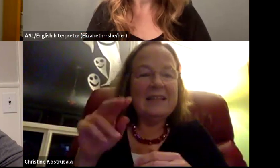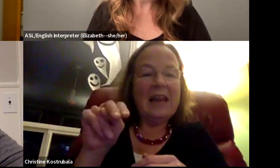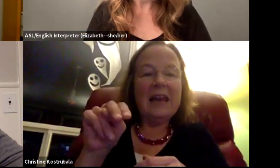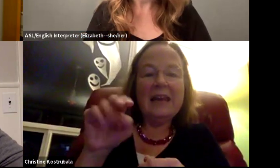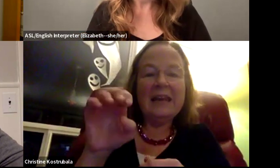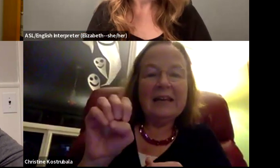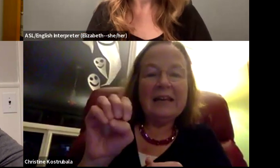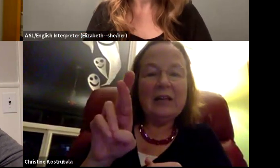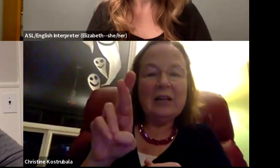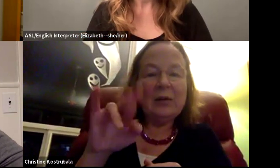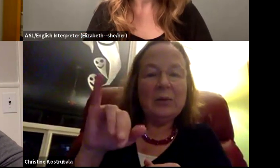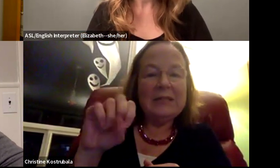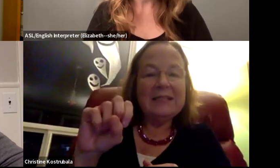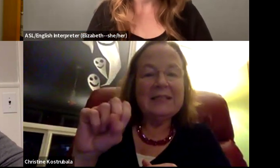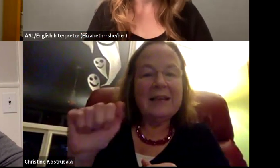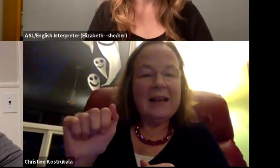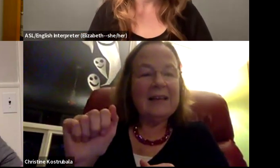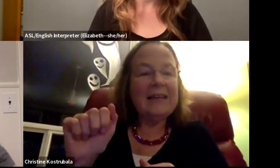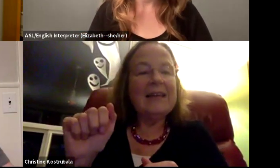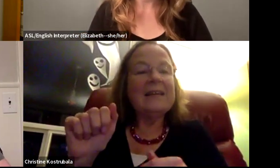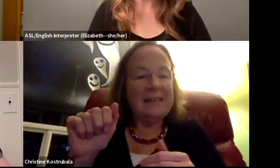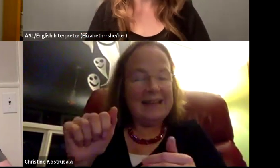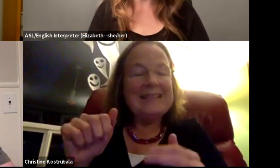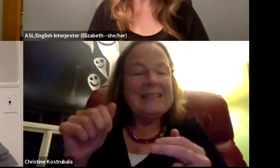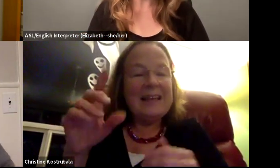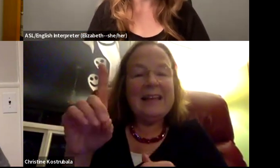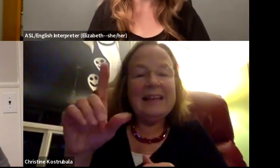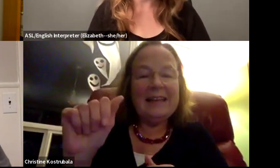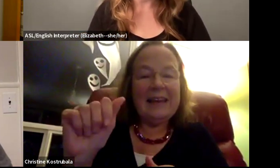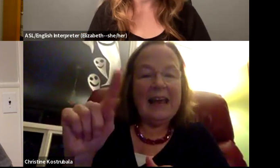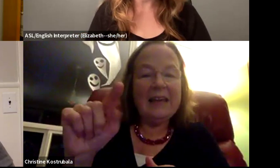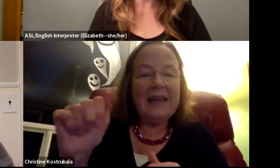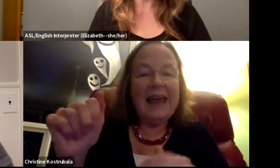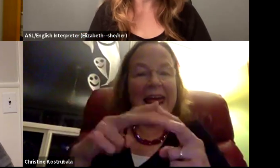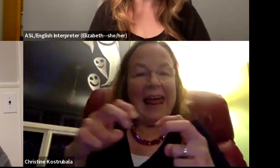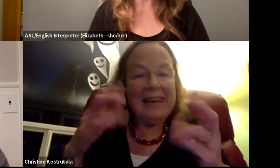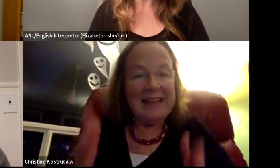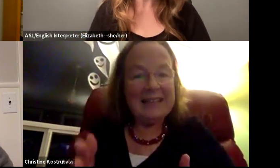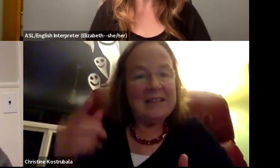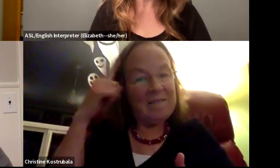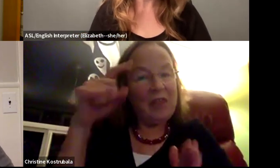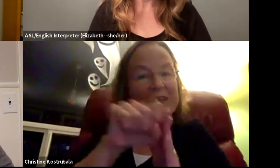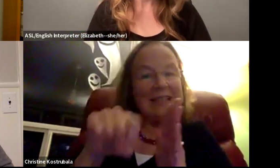she is A data analyst. Narissa is a data analyst.